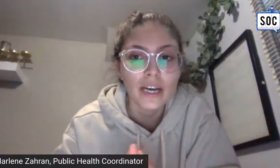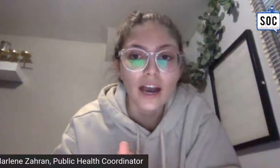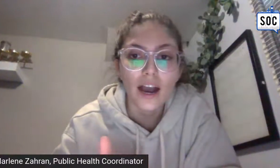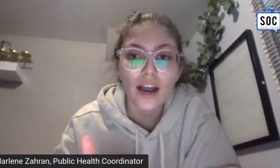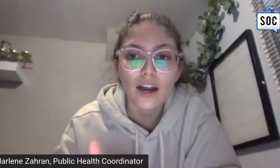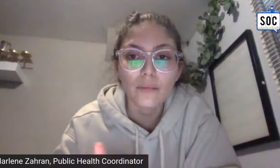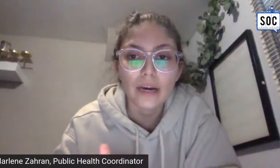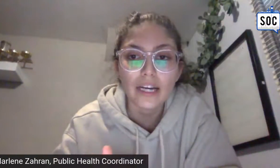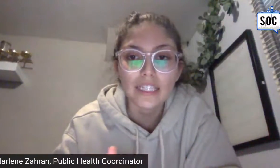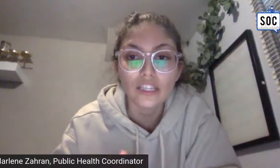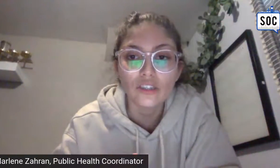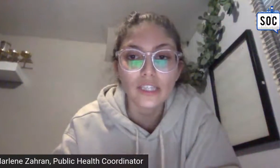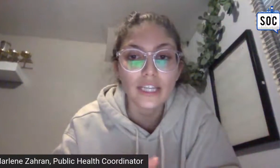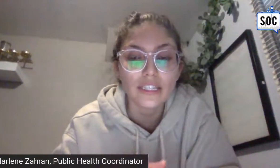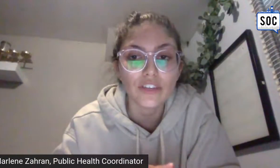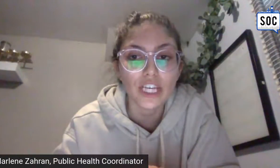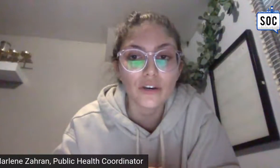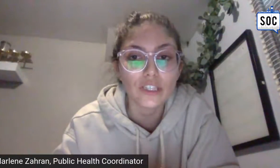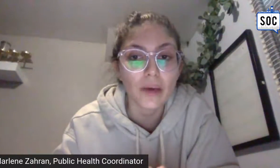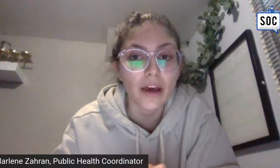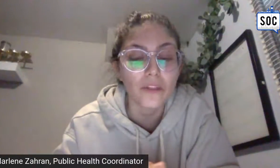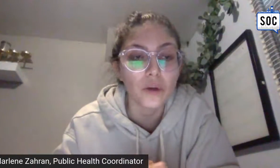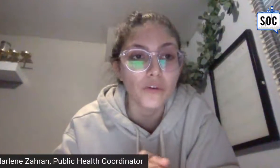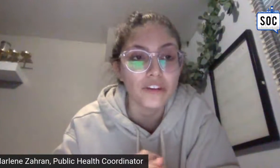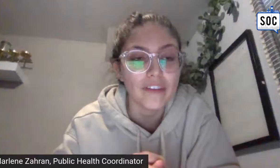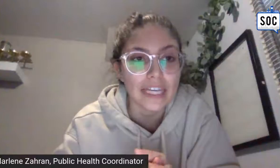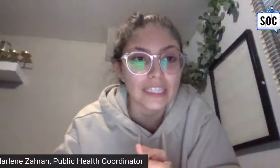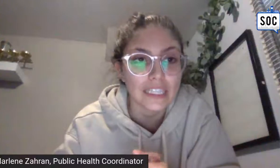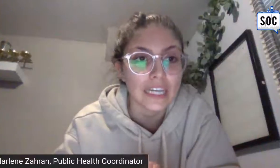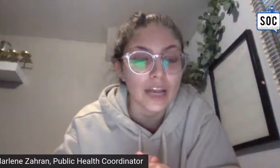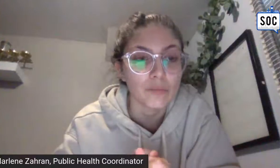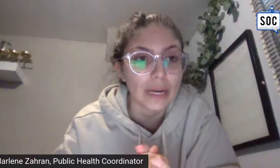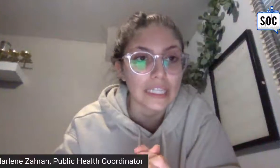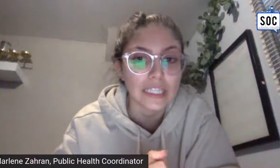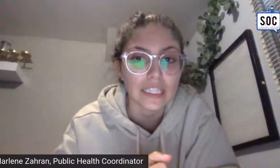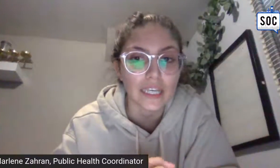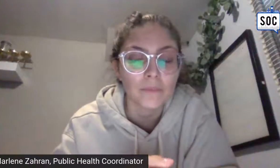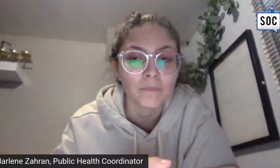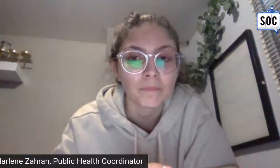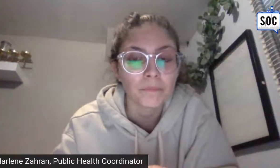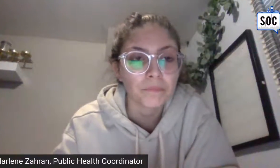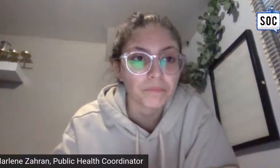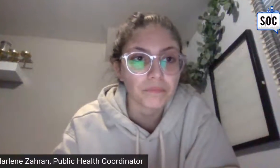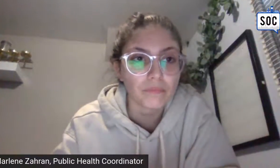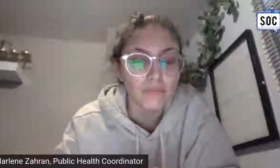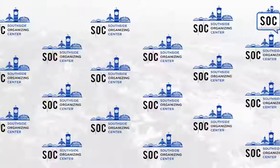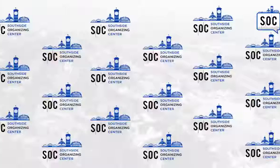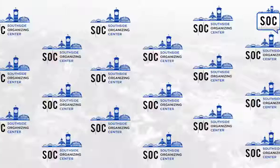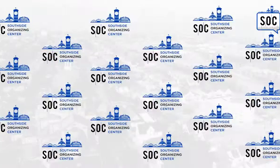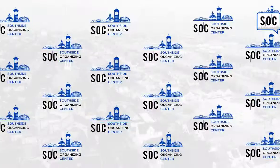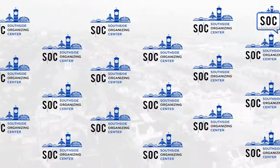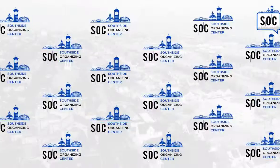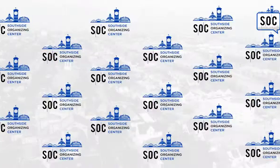Gabe. Essentially, this video is about the COVID vaccine and pregnancy.